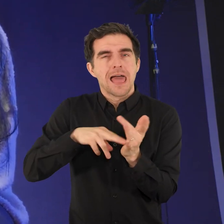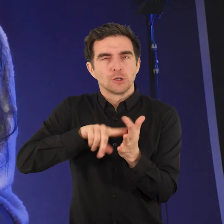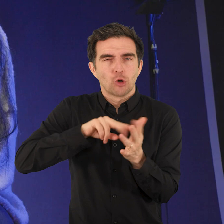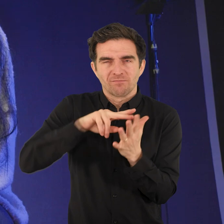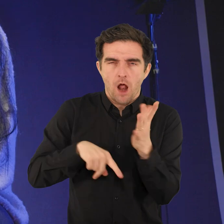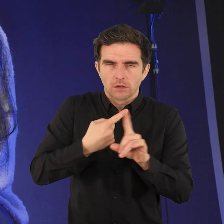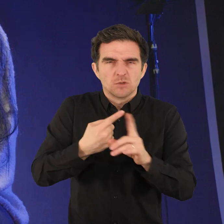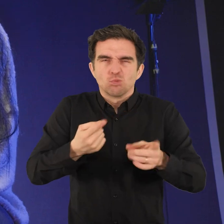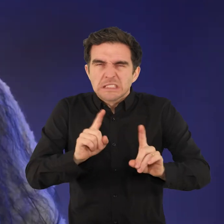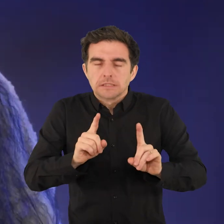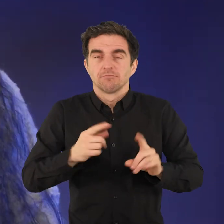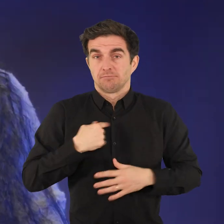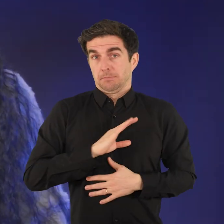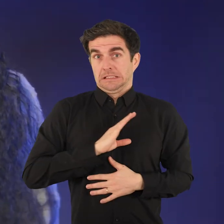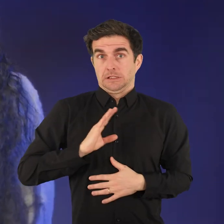as a military linguist.